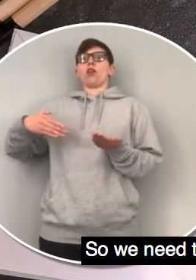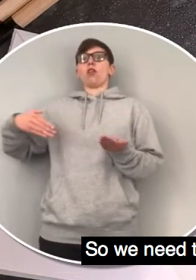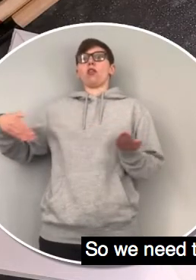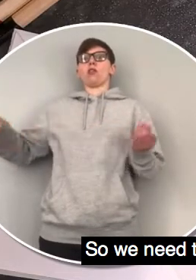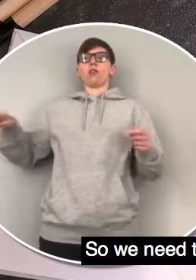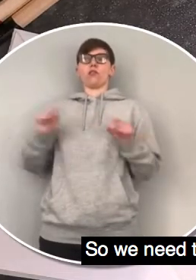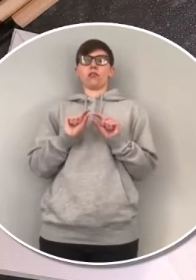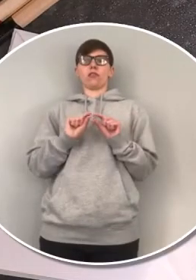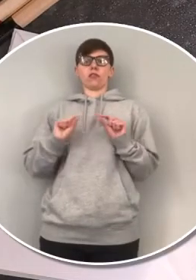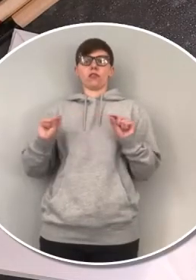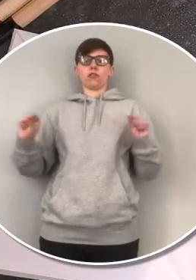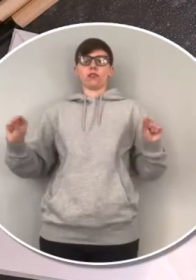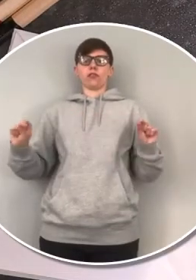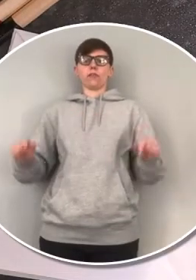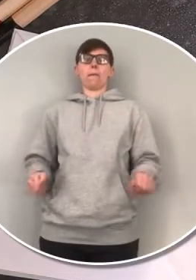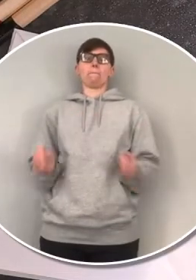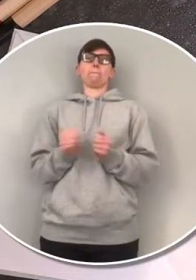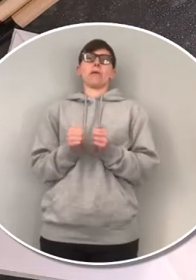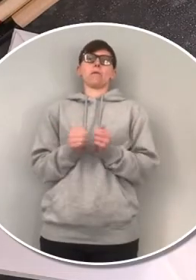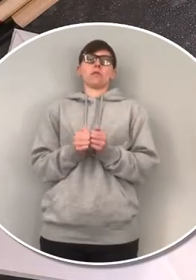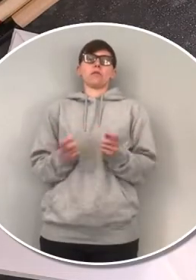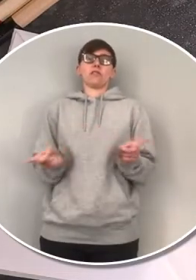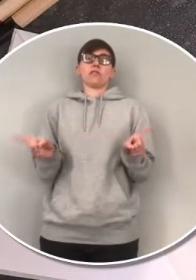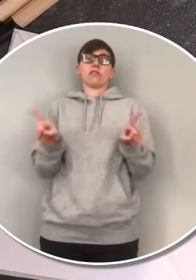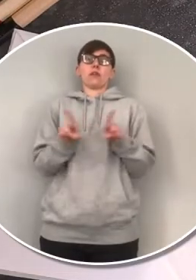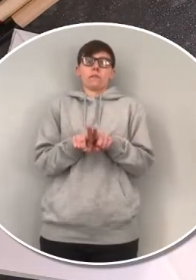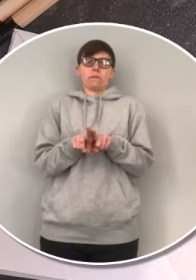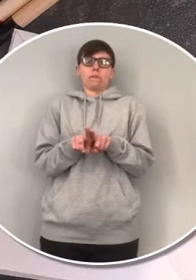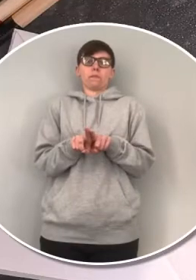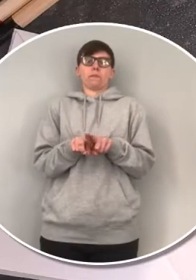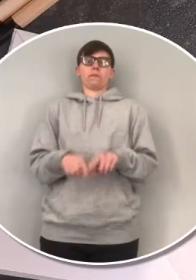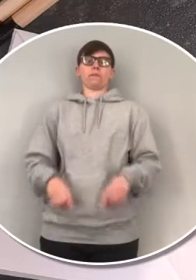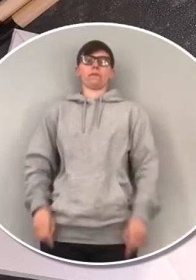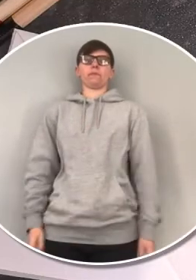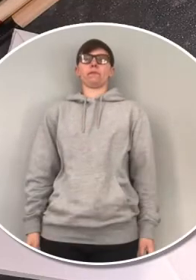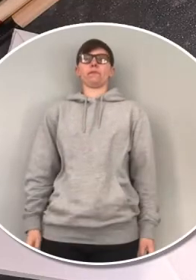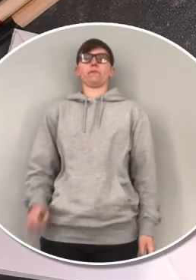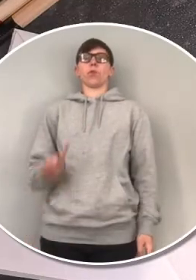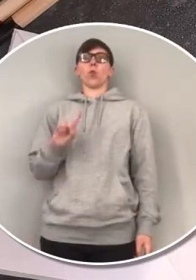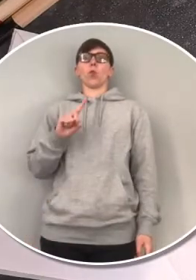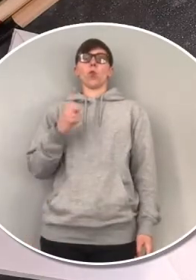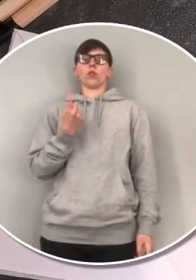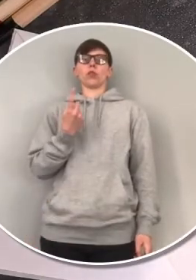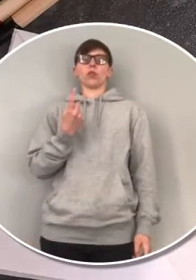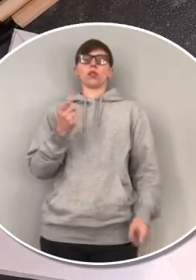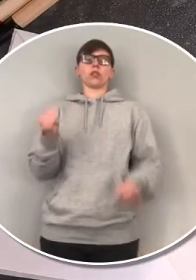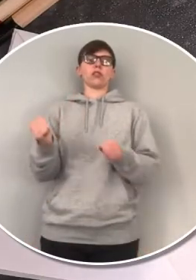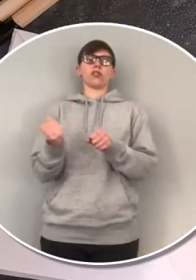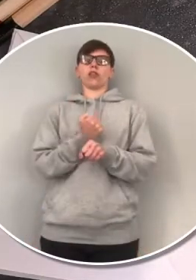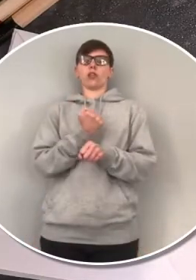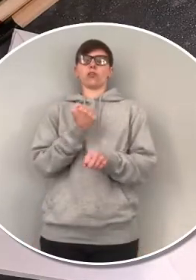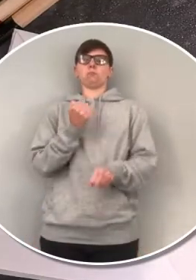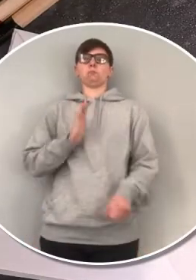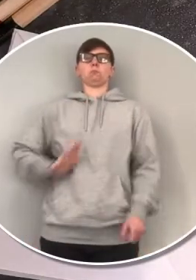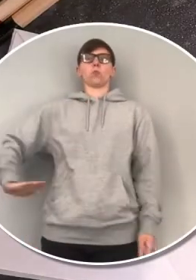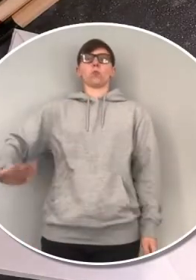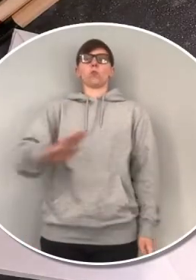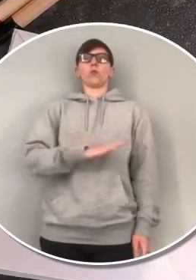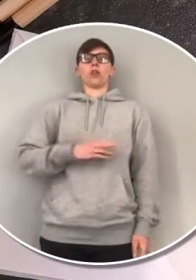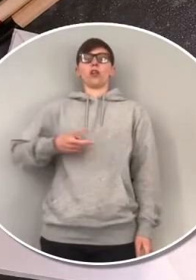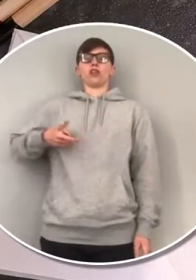edge, so the paper matches up.